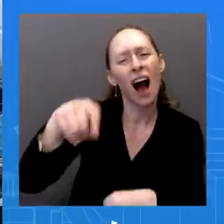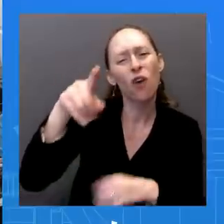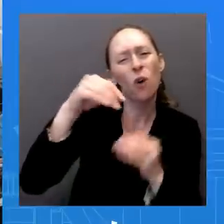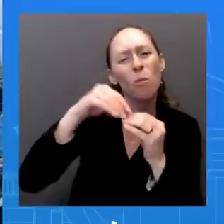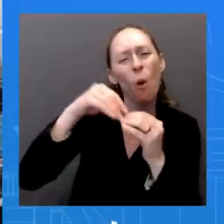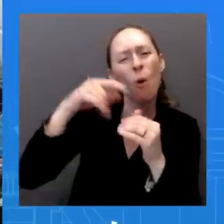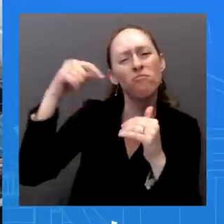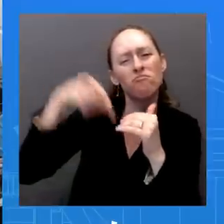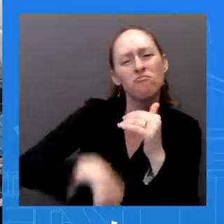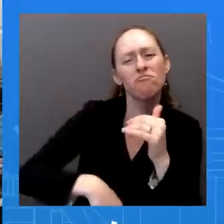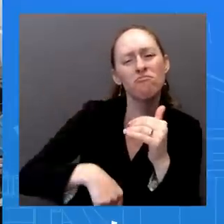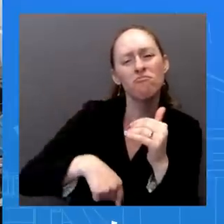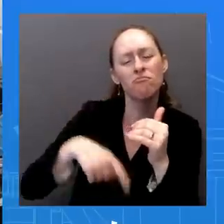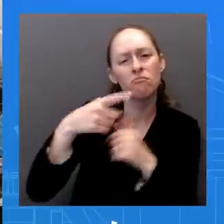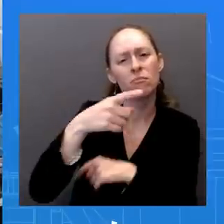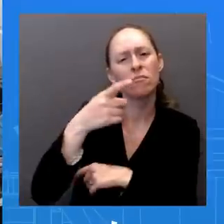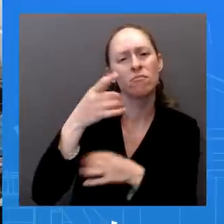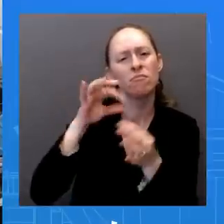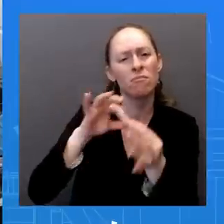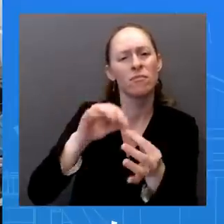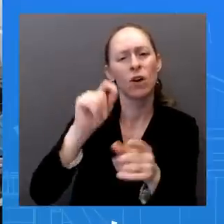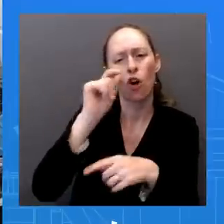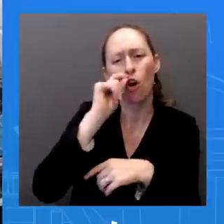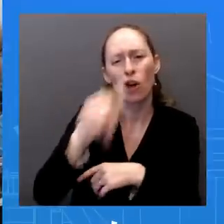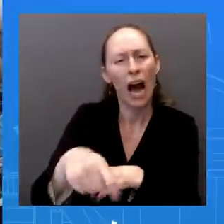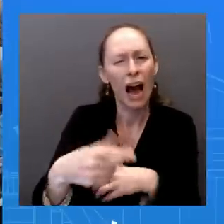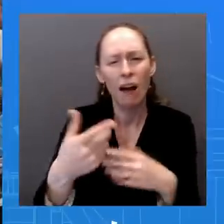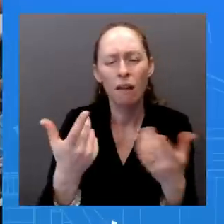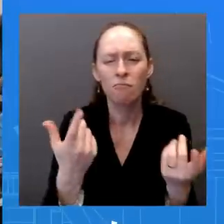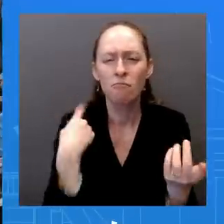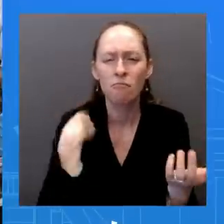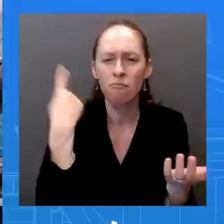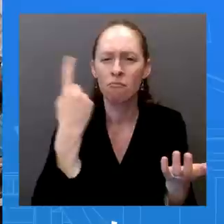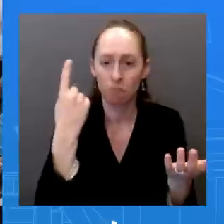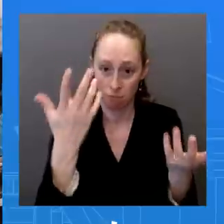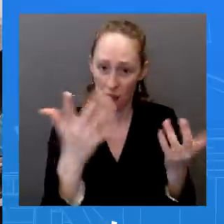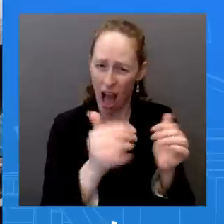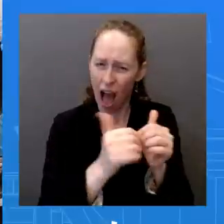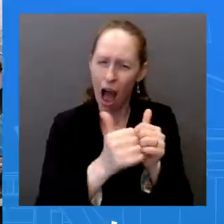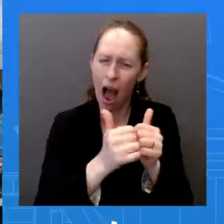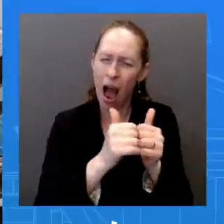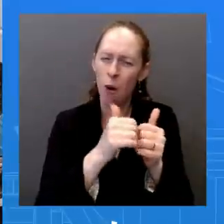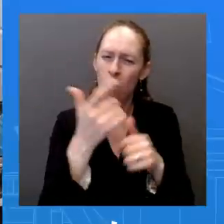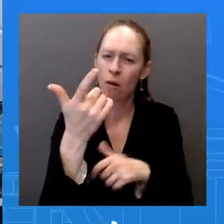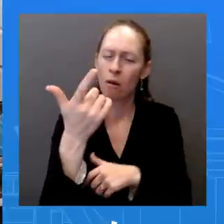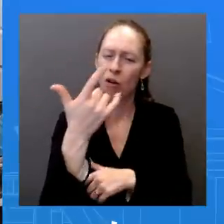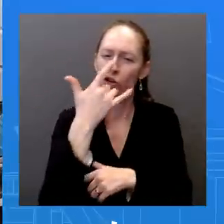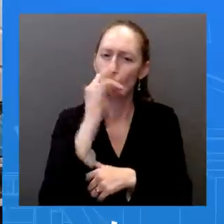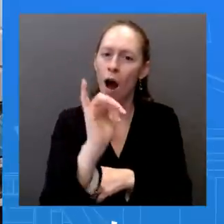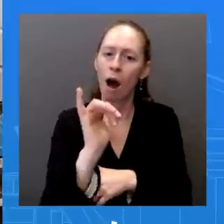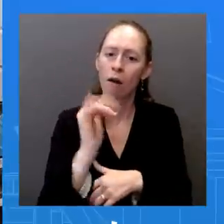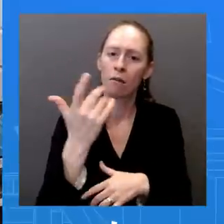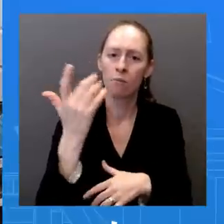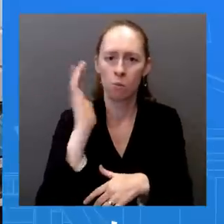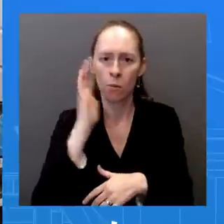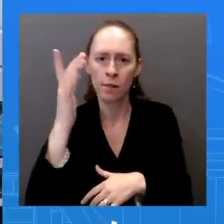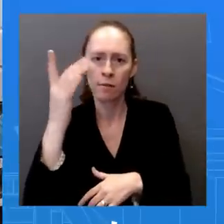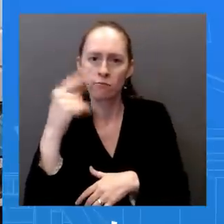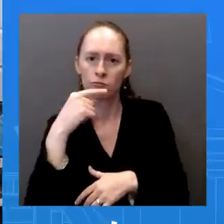president in New York or in his speech? How will he talk about it? What will he use it as an example of? Will he take credit? I